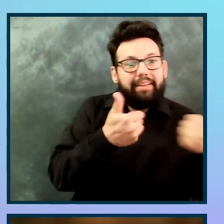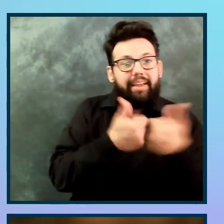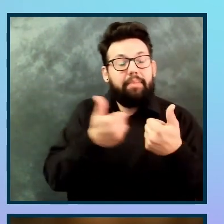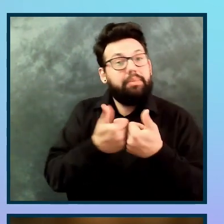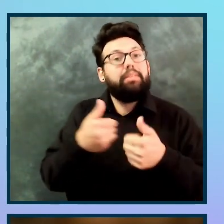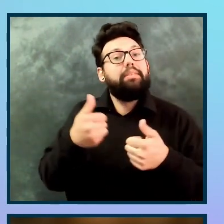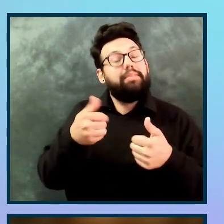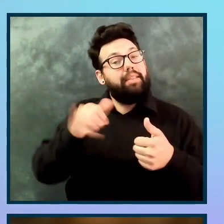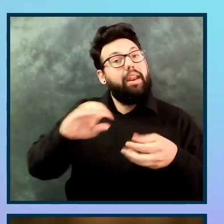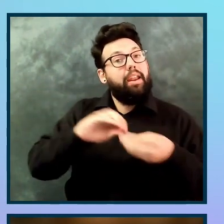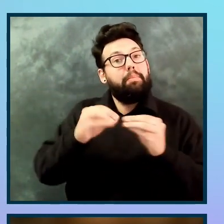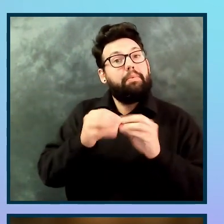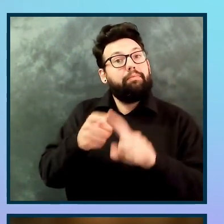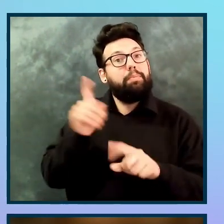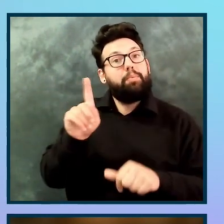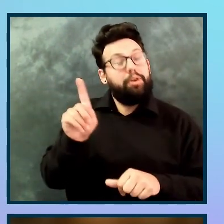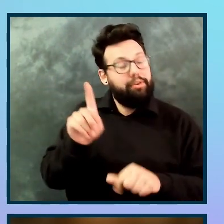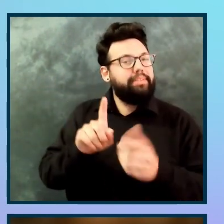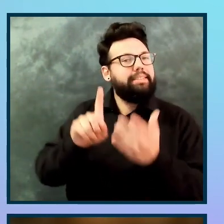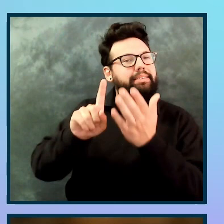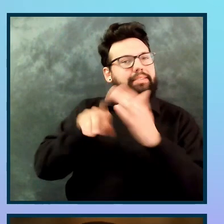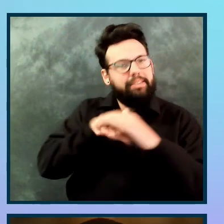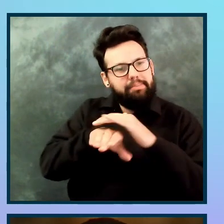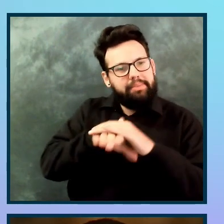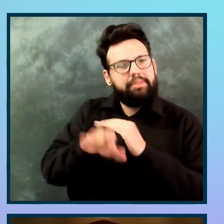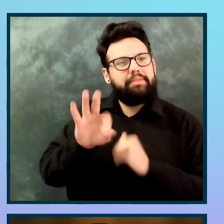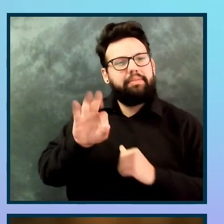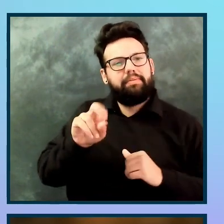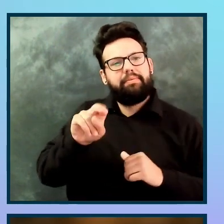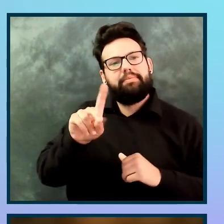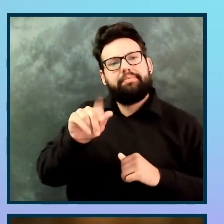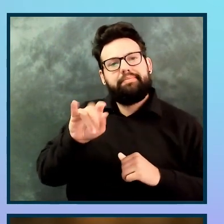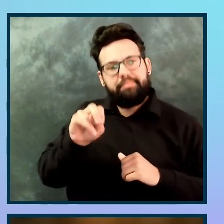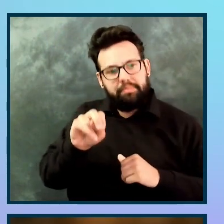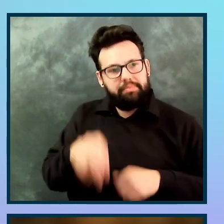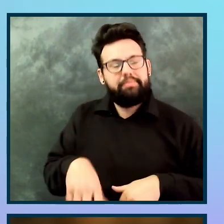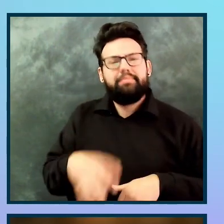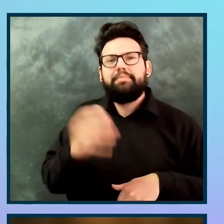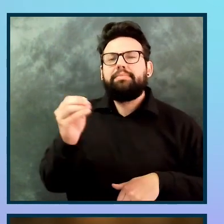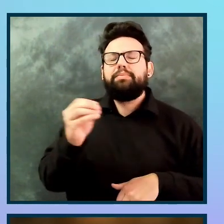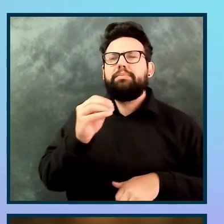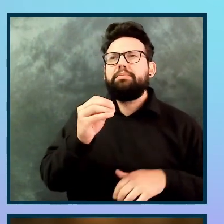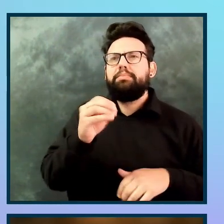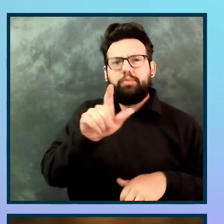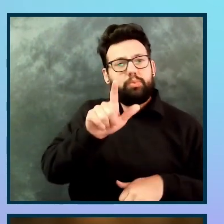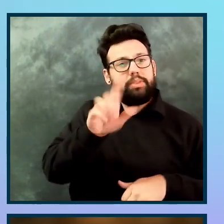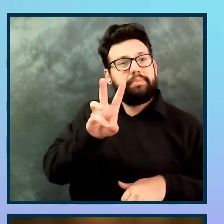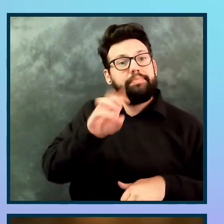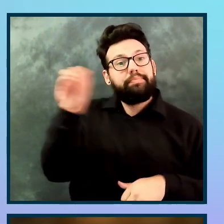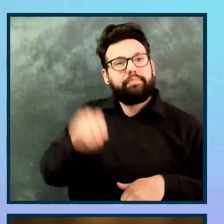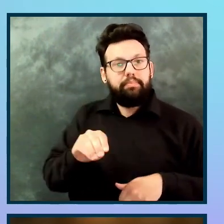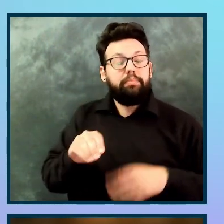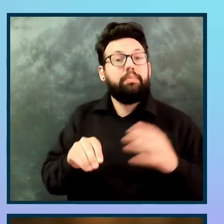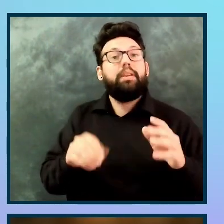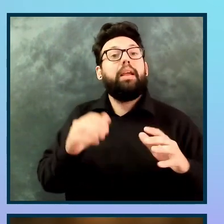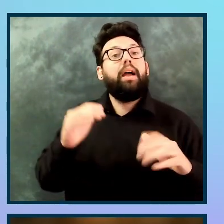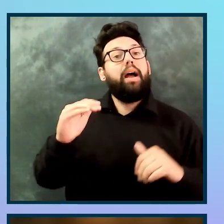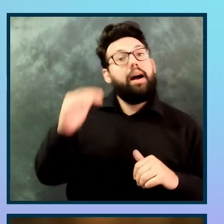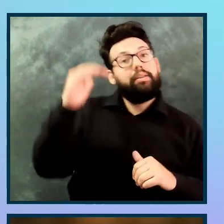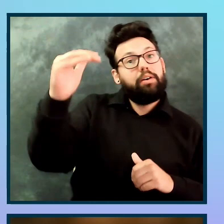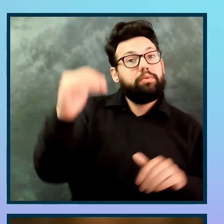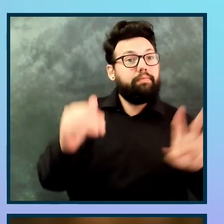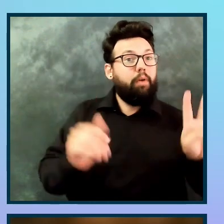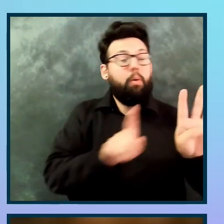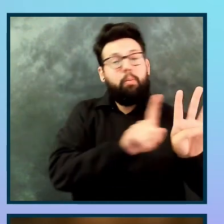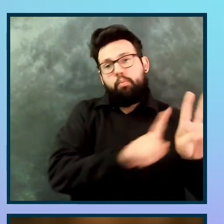Foundation. And the last one is that 26%, and that's about 1 in 4 of adults in the United States have some type